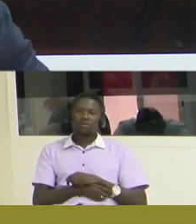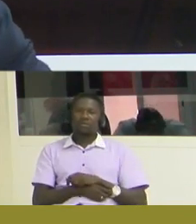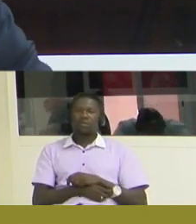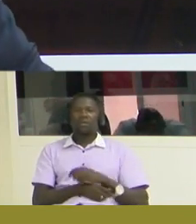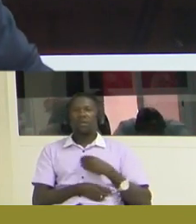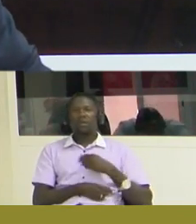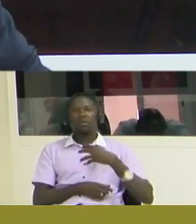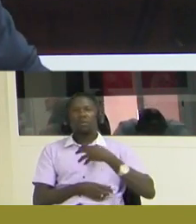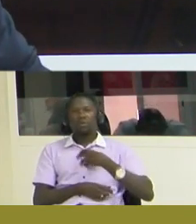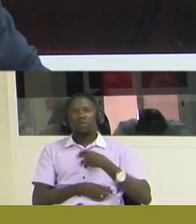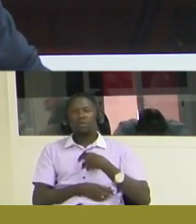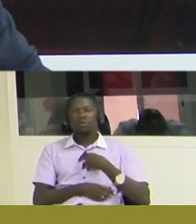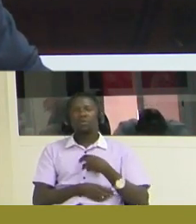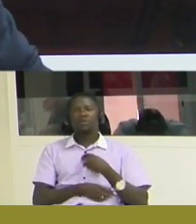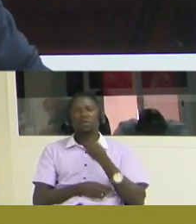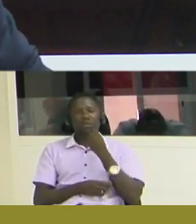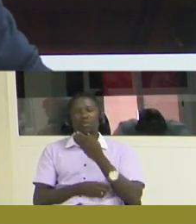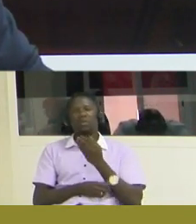jiggle